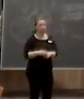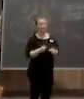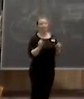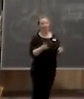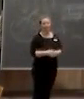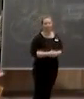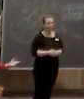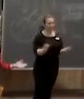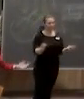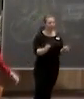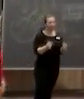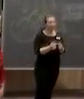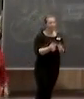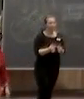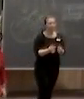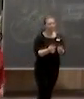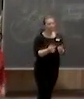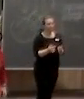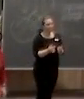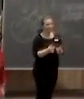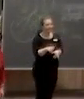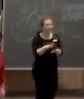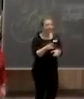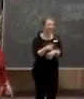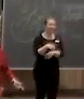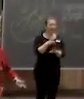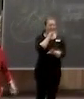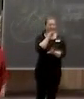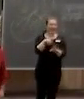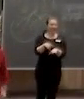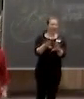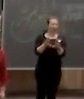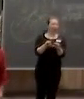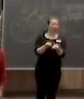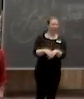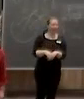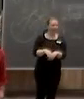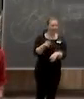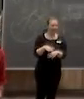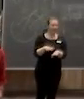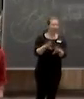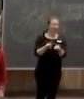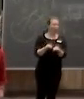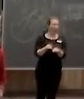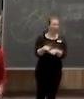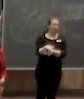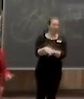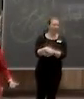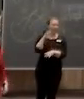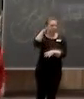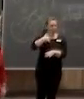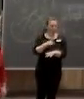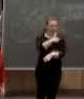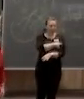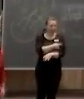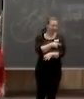Another question is good. I mean, HR is still considered the fluffy stuff, right? The expendable stuff. There are loads of companies where human resource is not